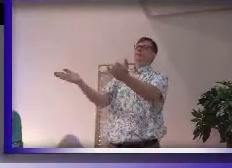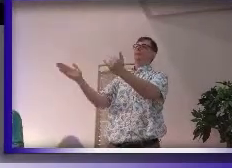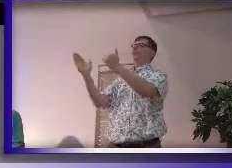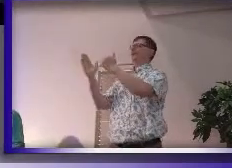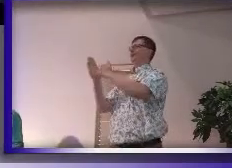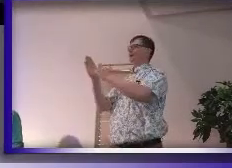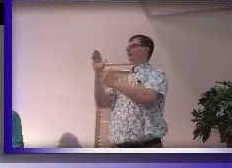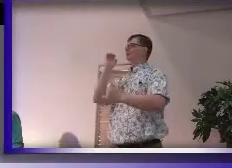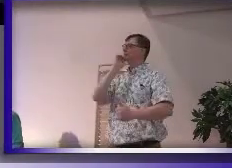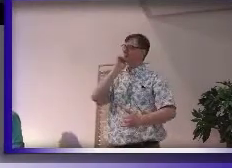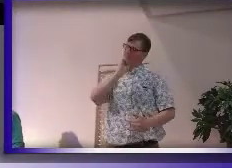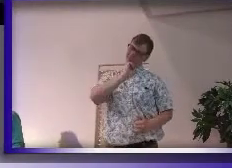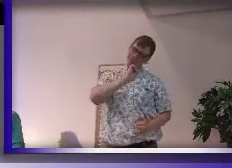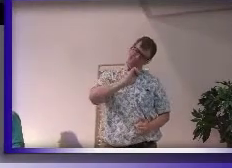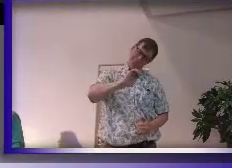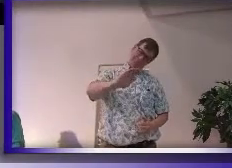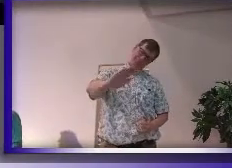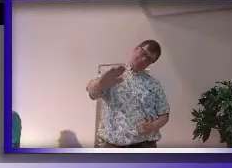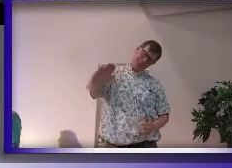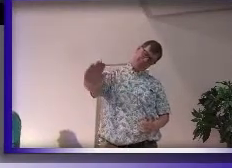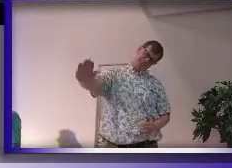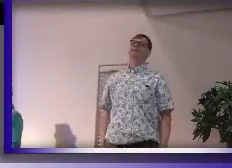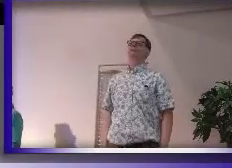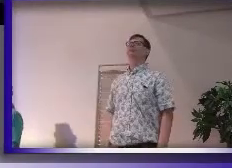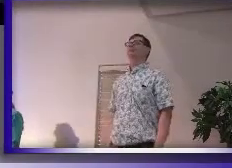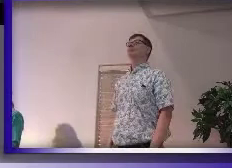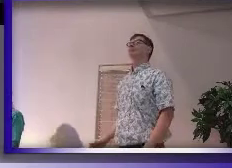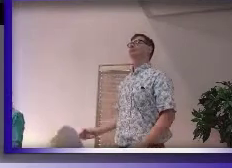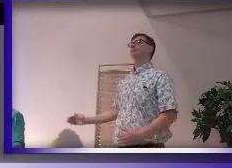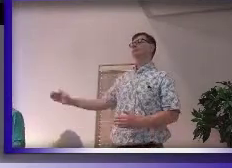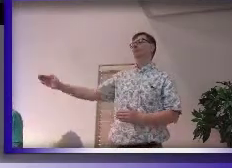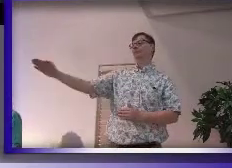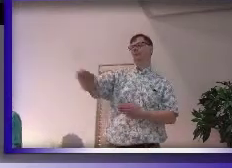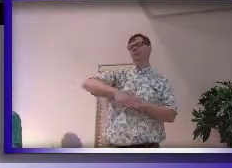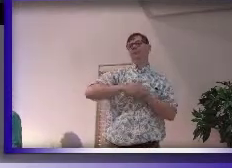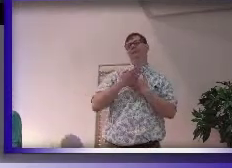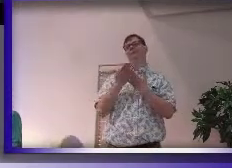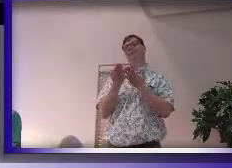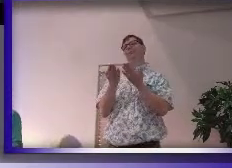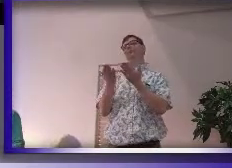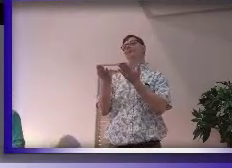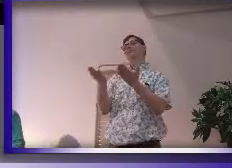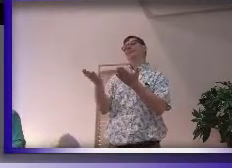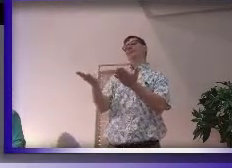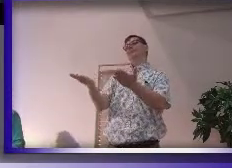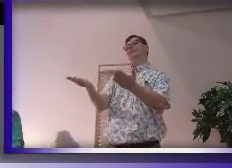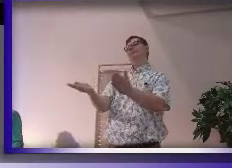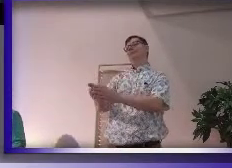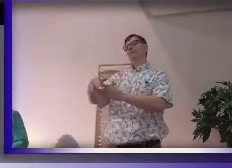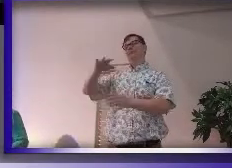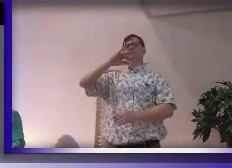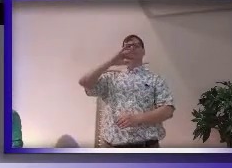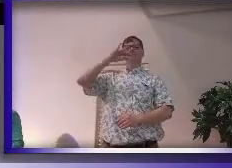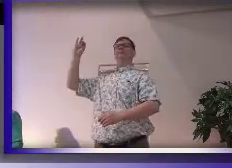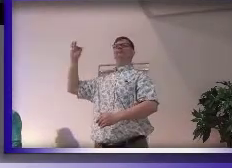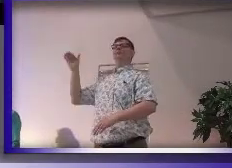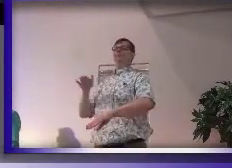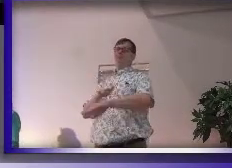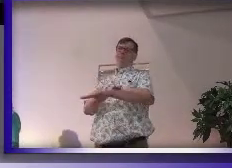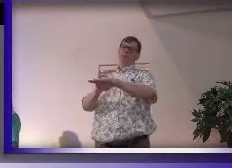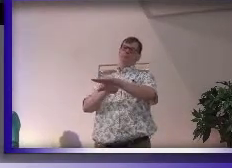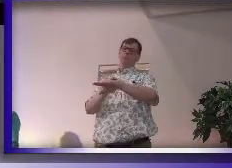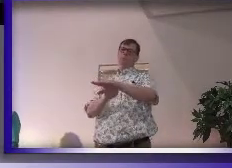We let the grace wash over